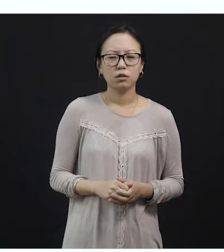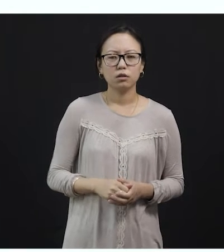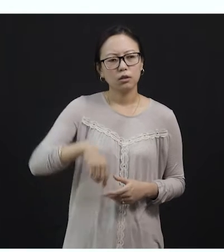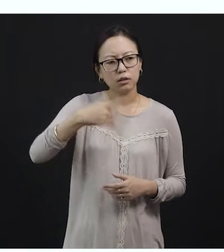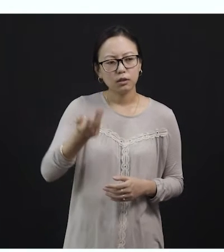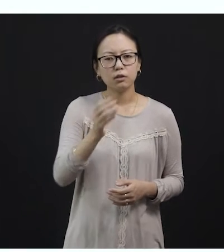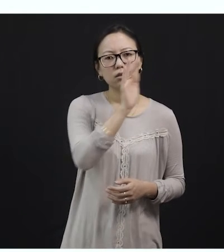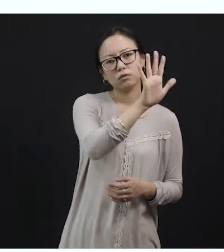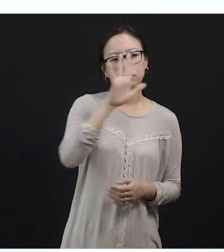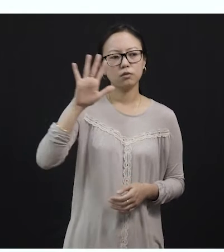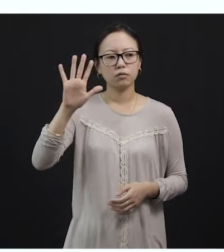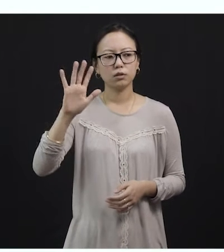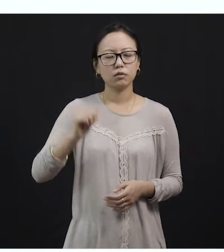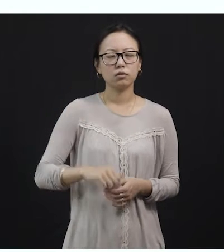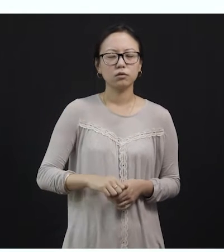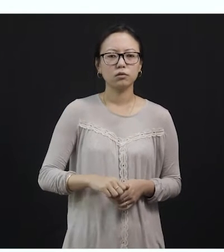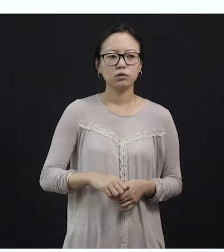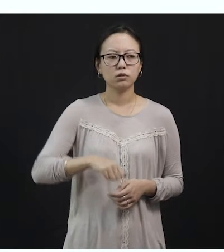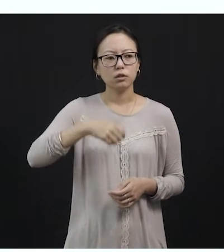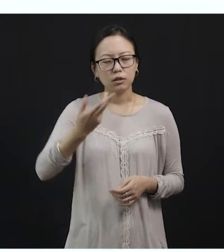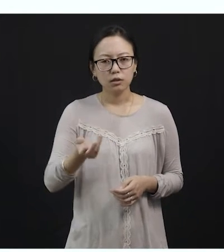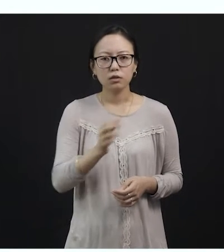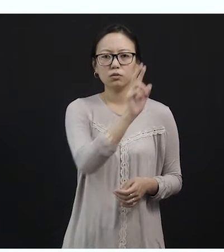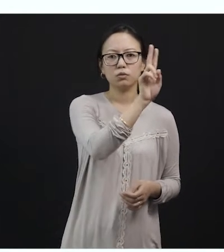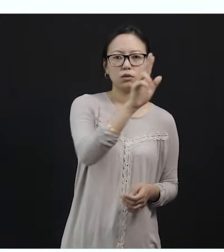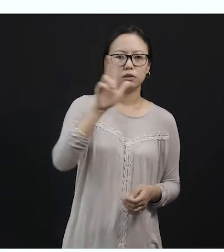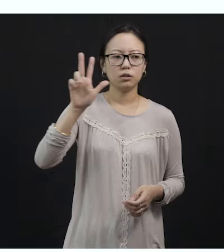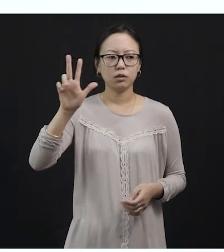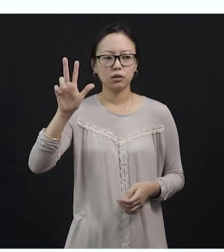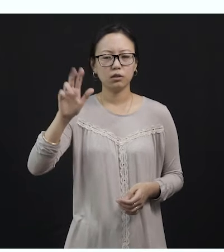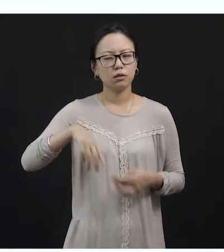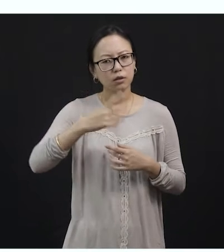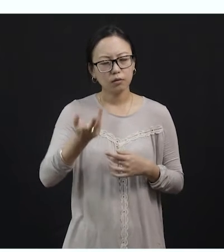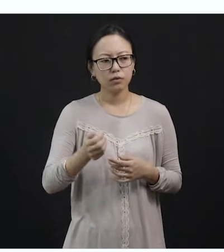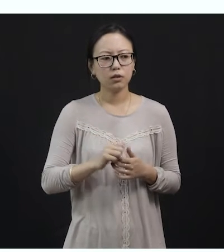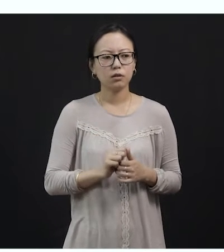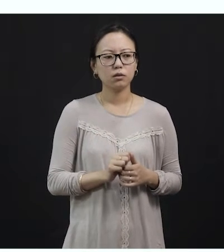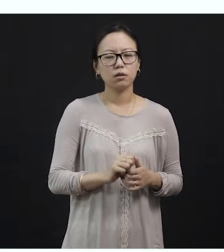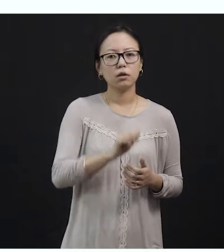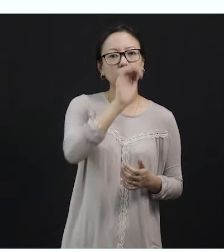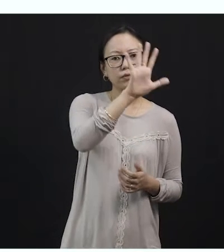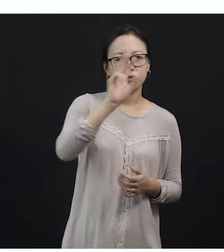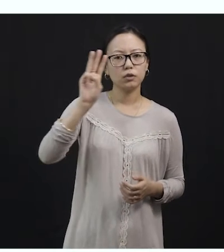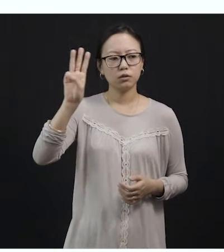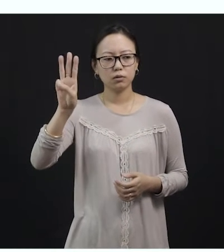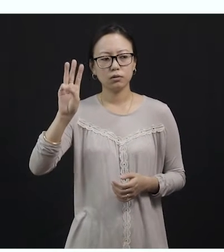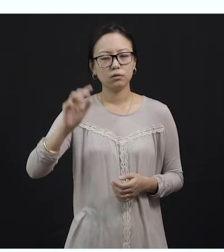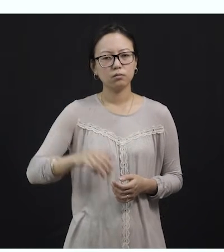get 55. Here, you get 28. Here, you will get